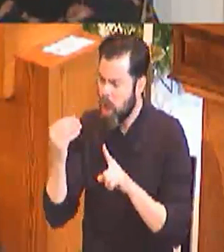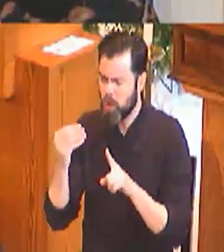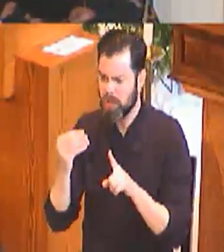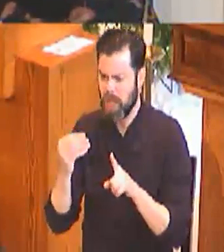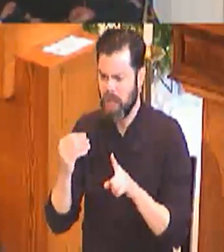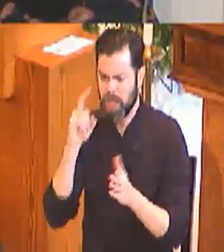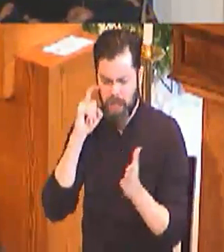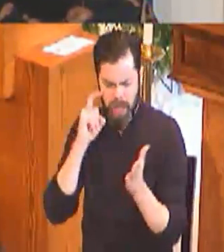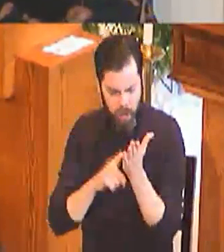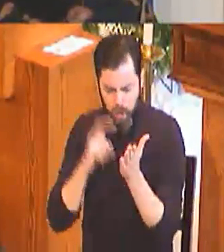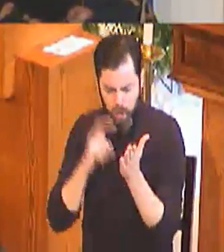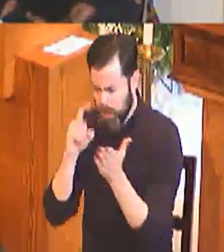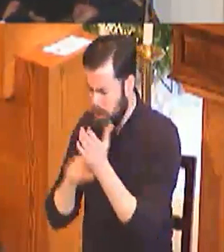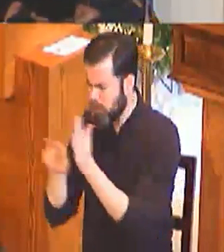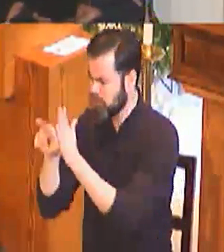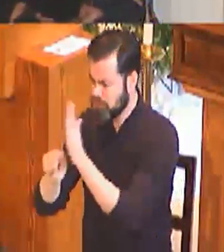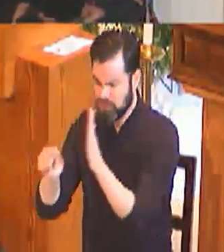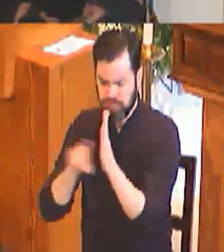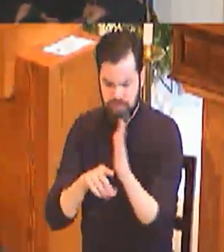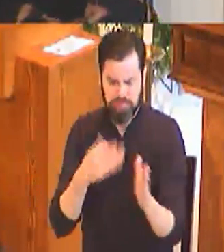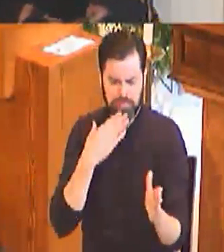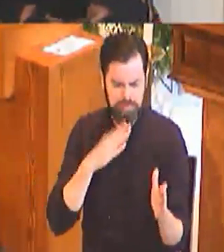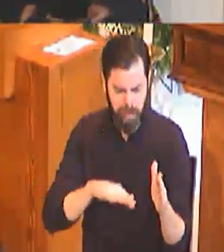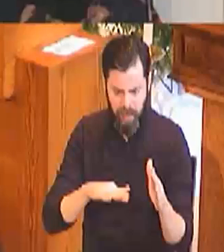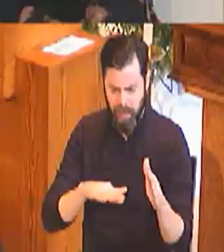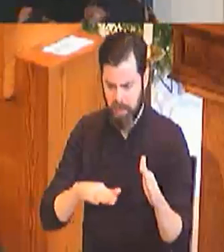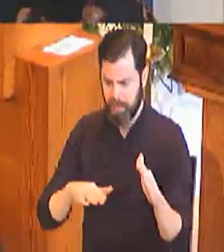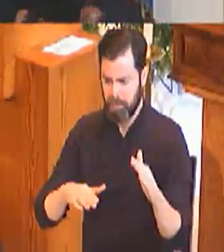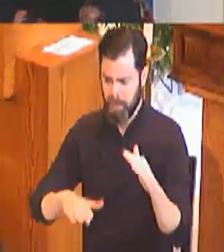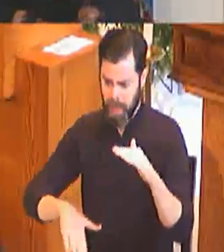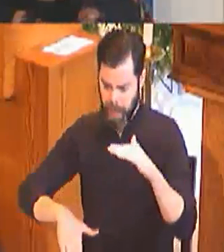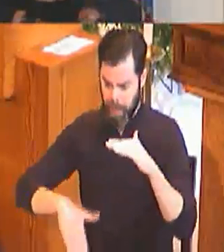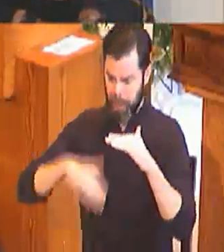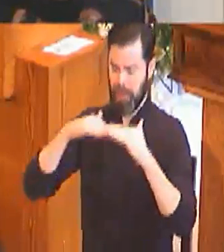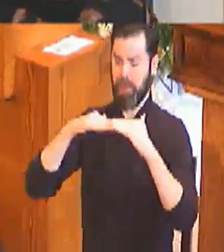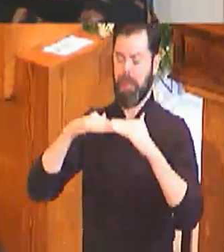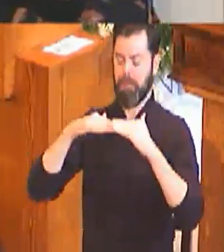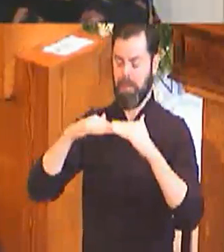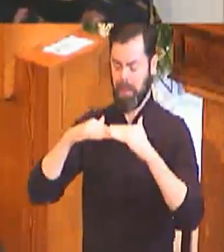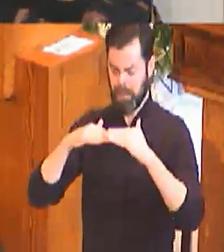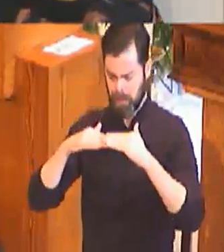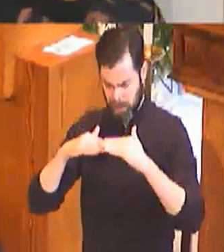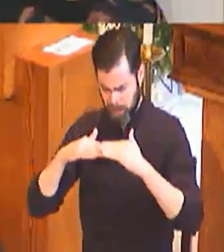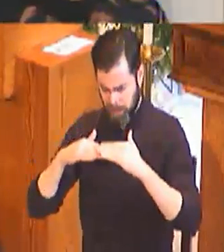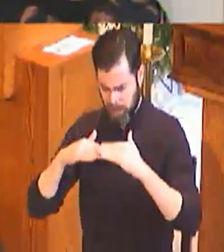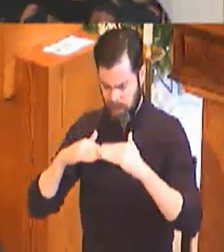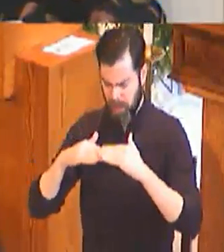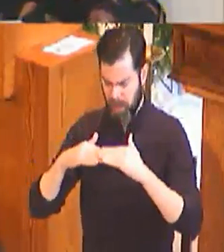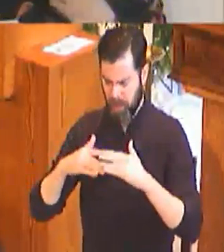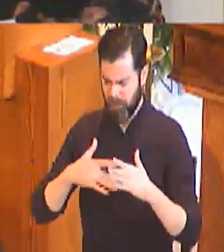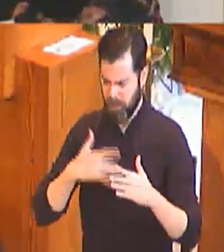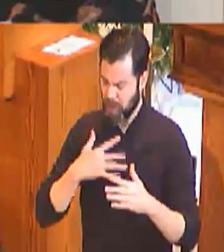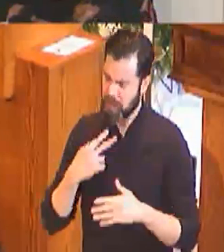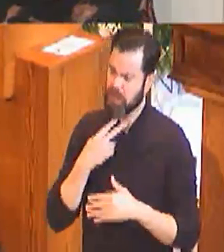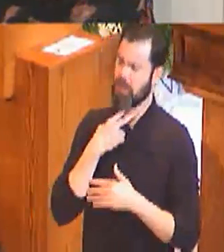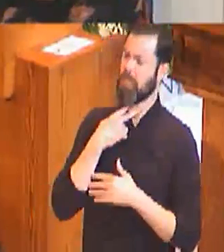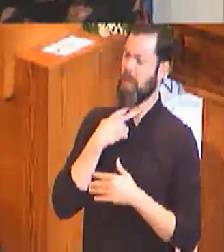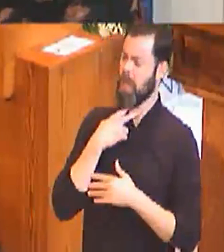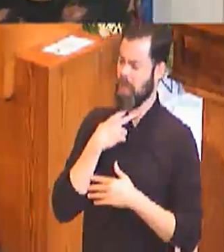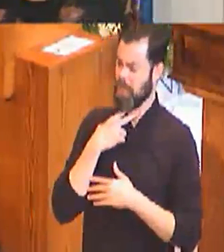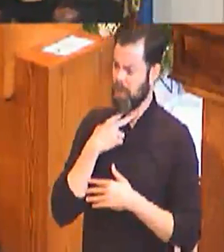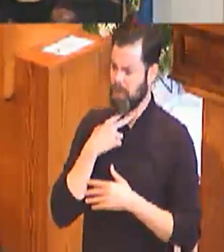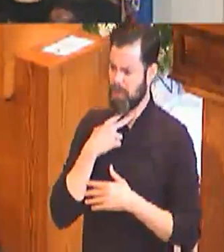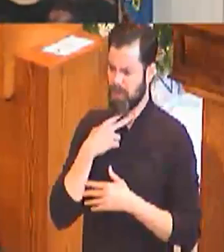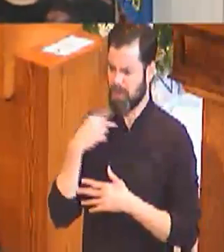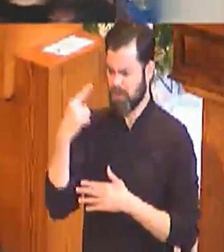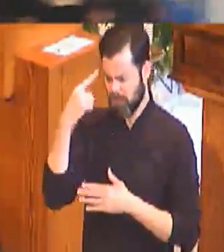I hit my upper limit, I do something that stops my positive forward trajectory. I get into a conflict